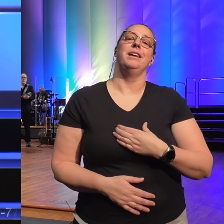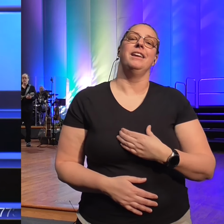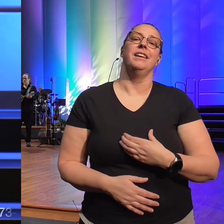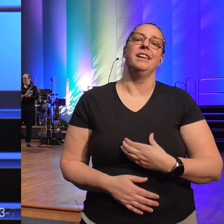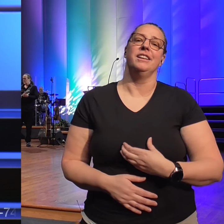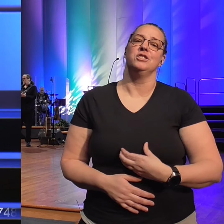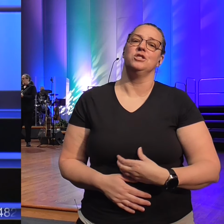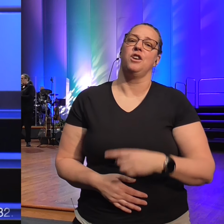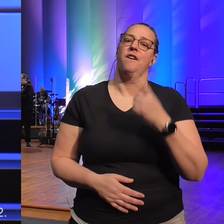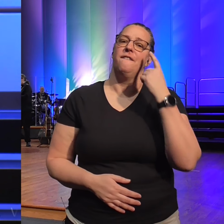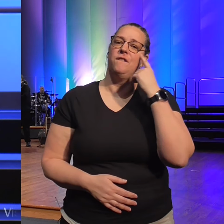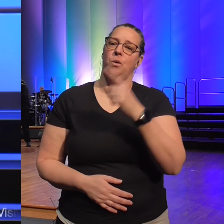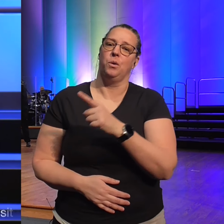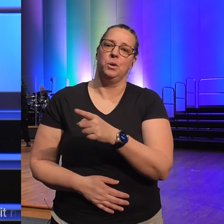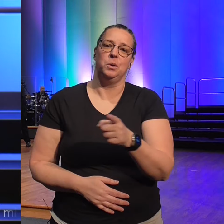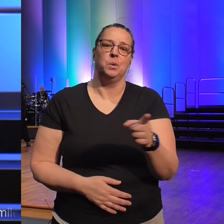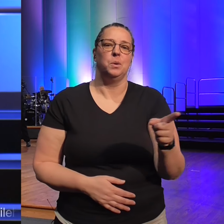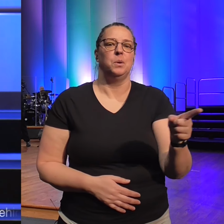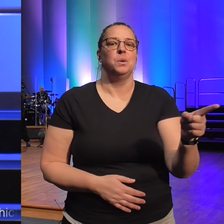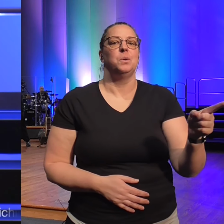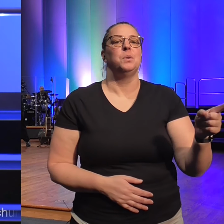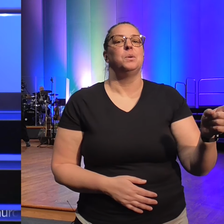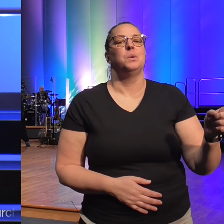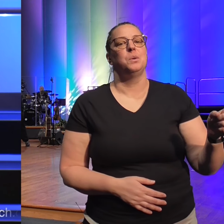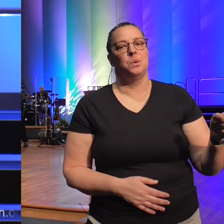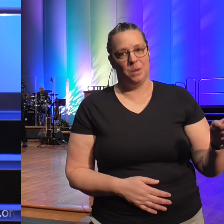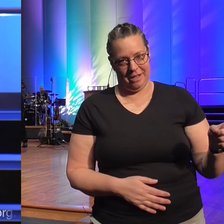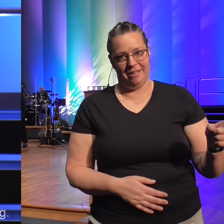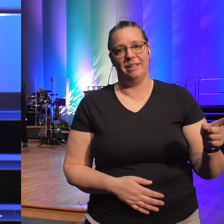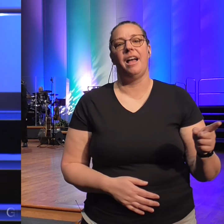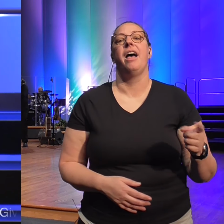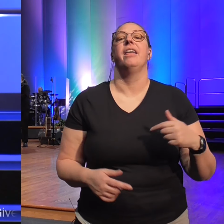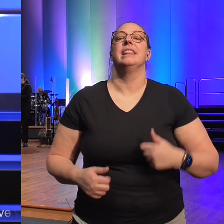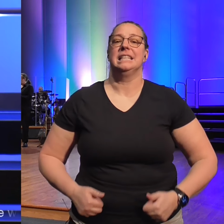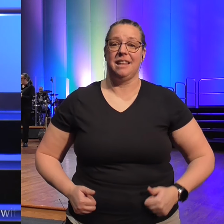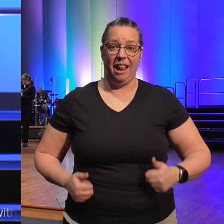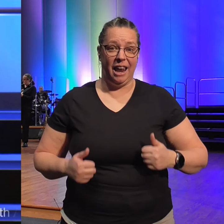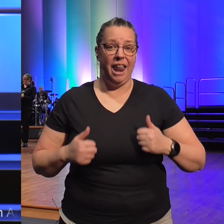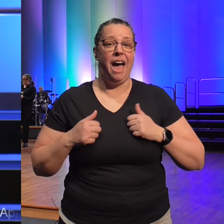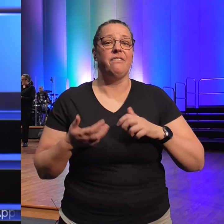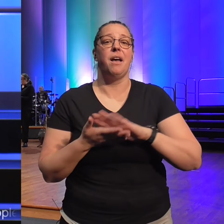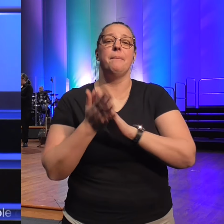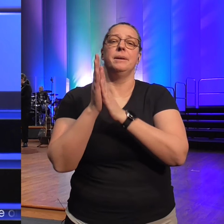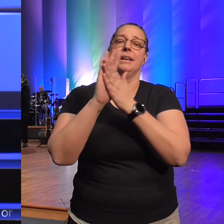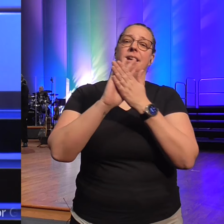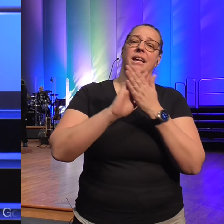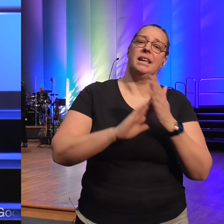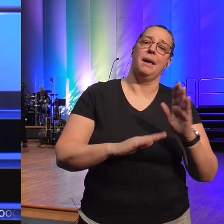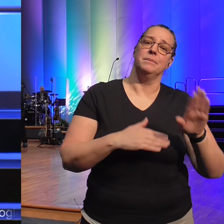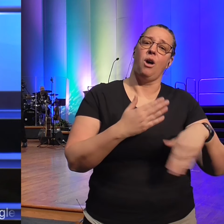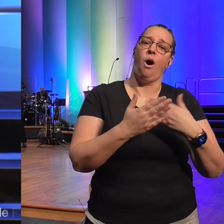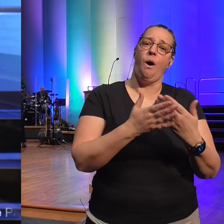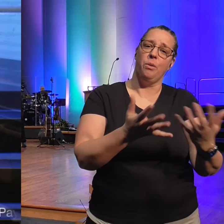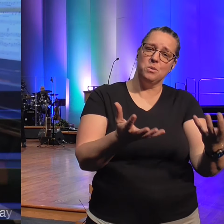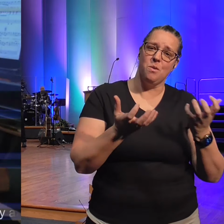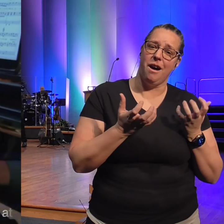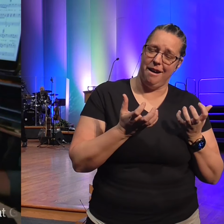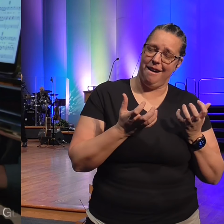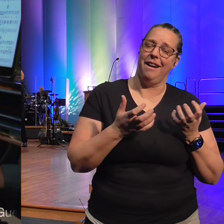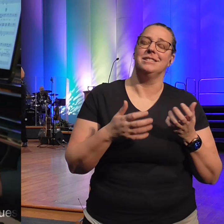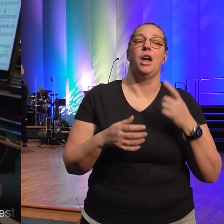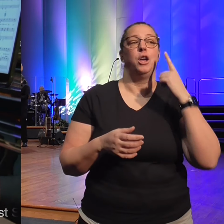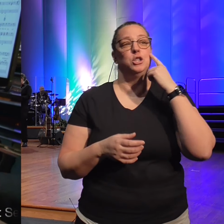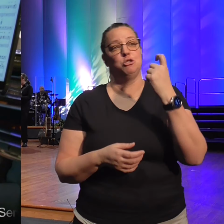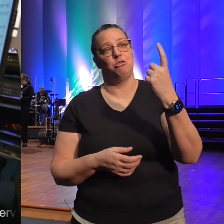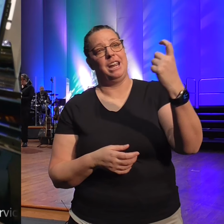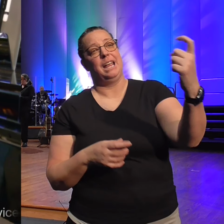my wish for you is that this life becomes all that you want it to. Your